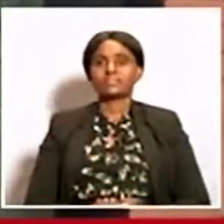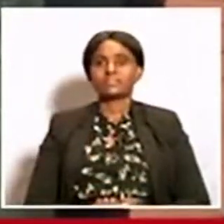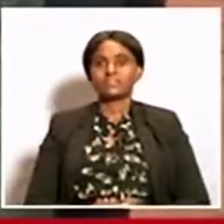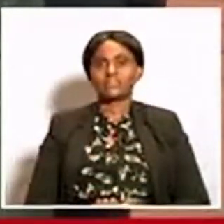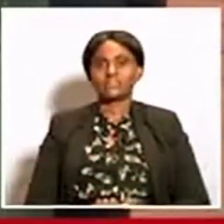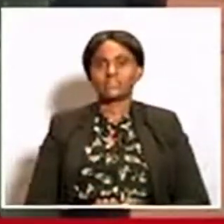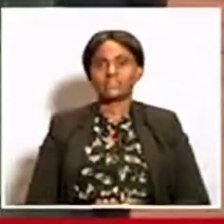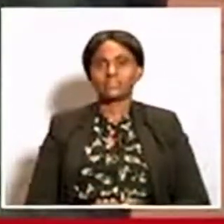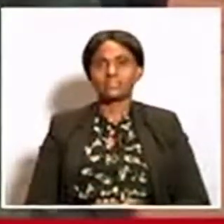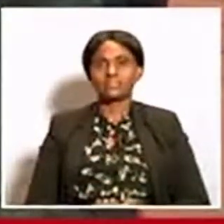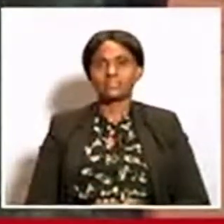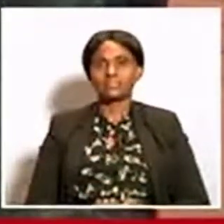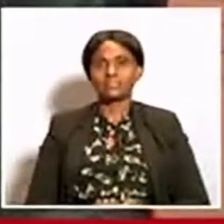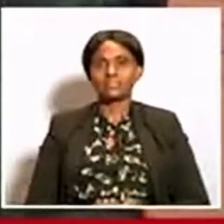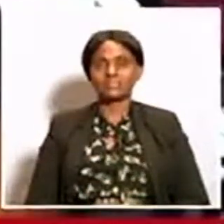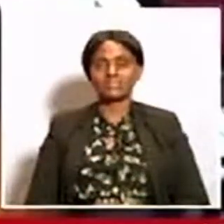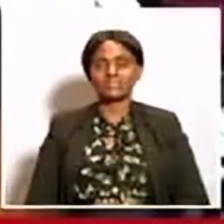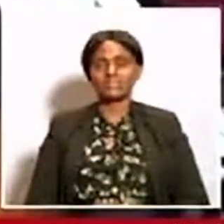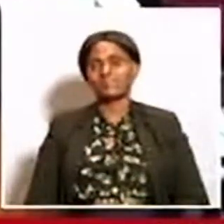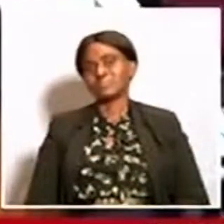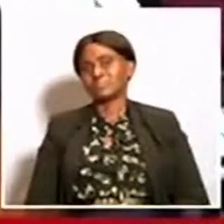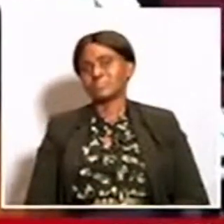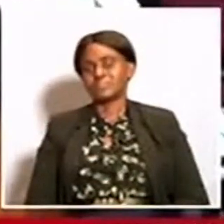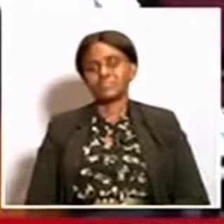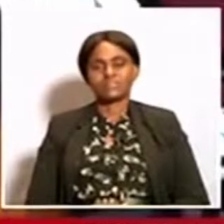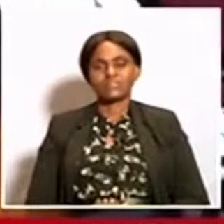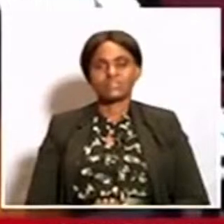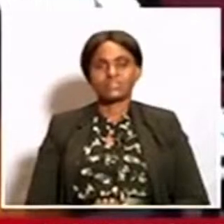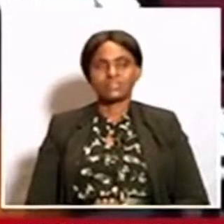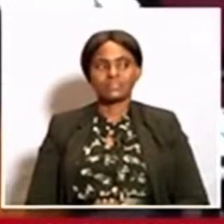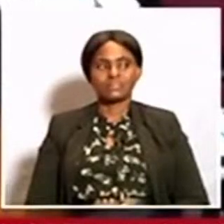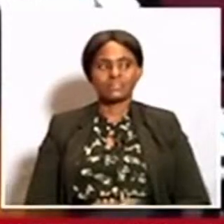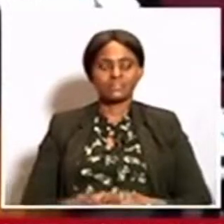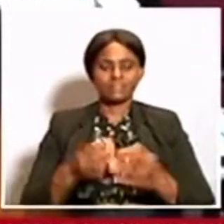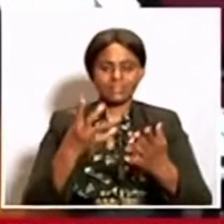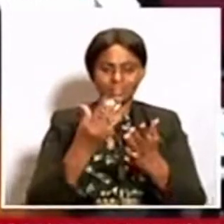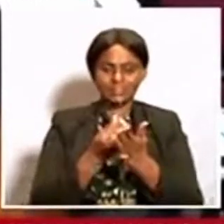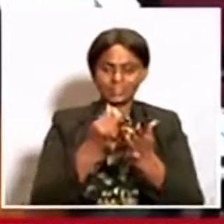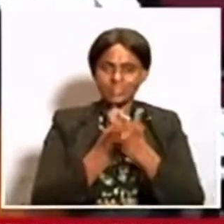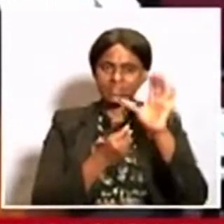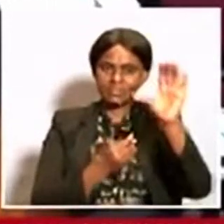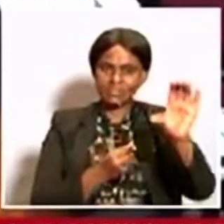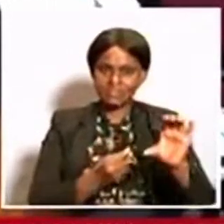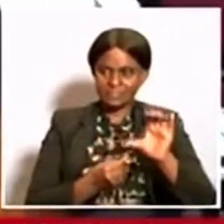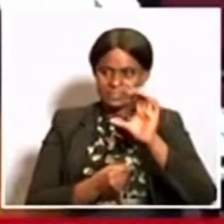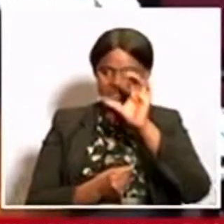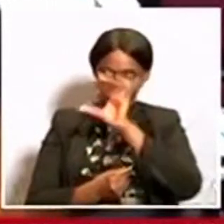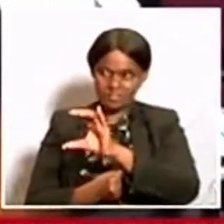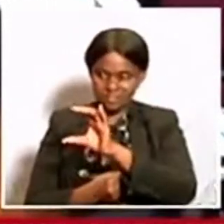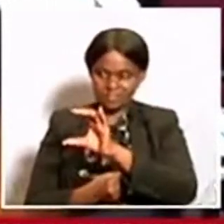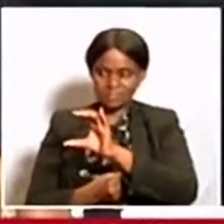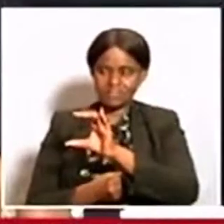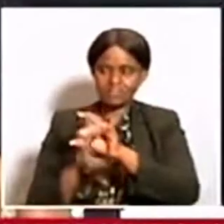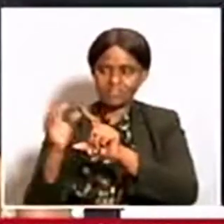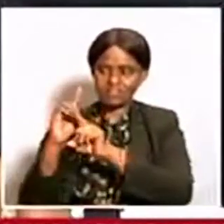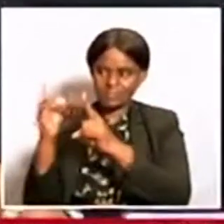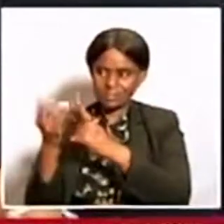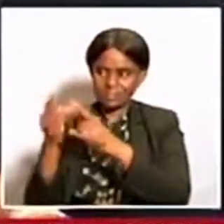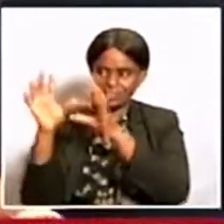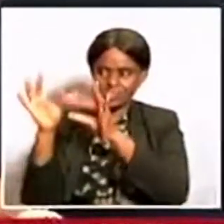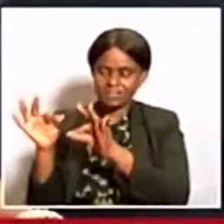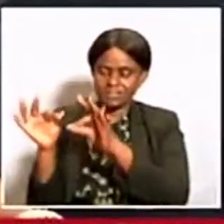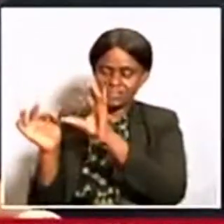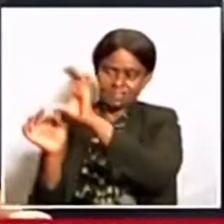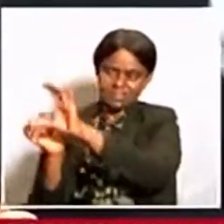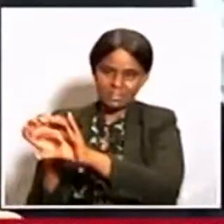Council Secretary. Maybe point of collection. The money was gotten from district account to CDF, not